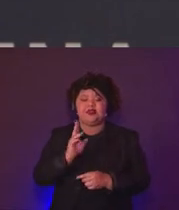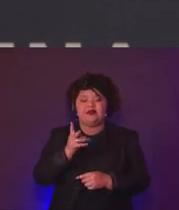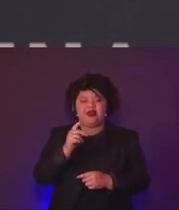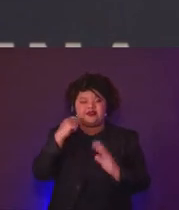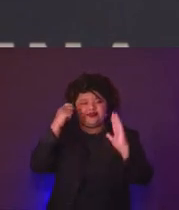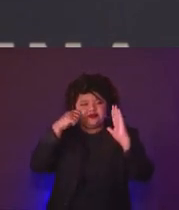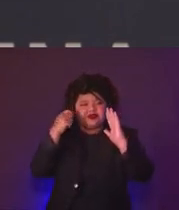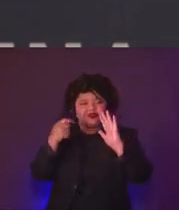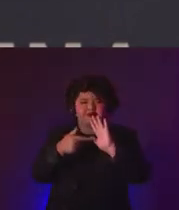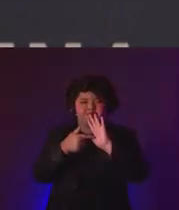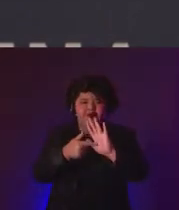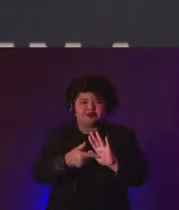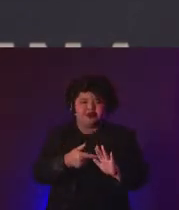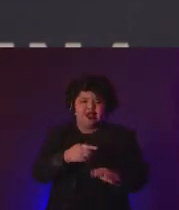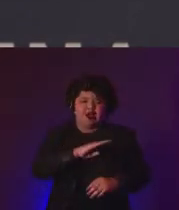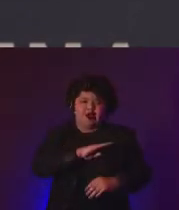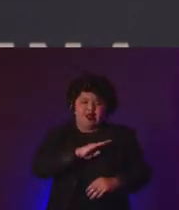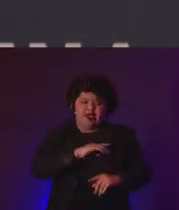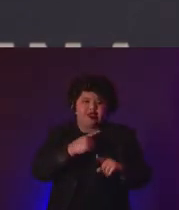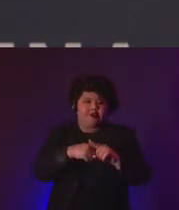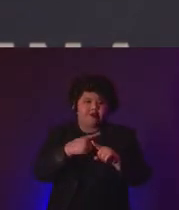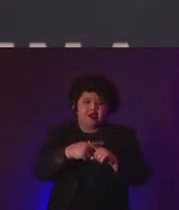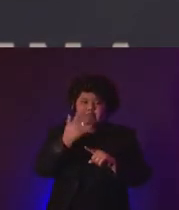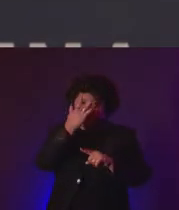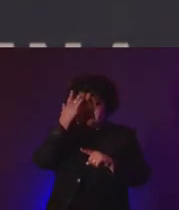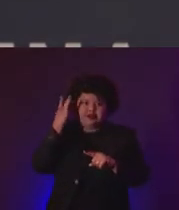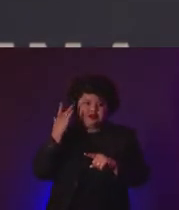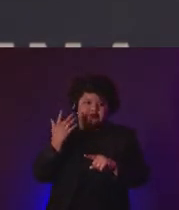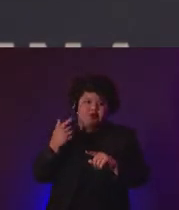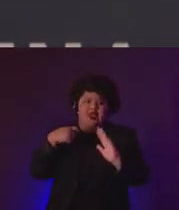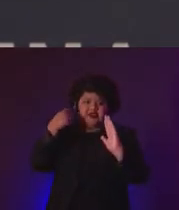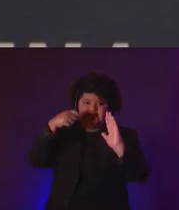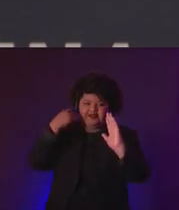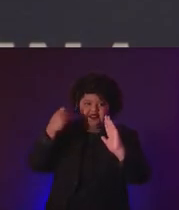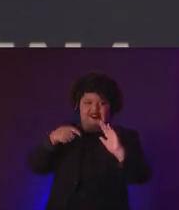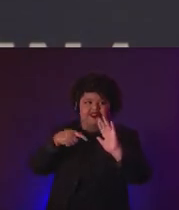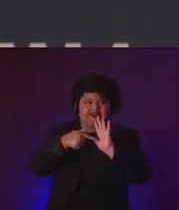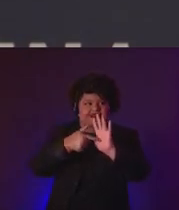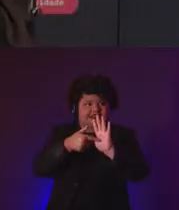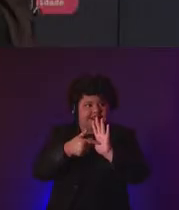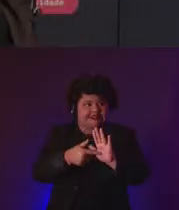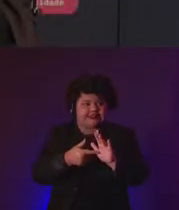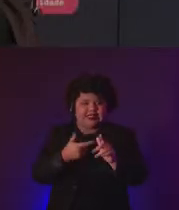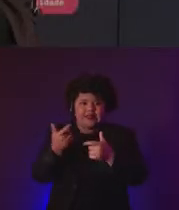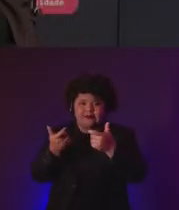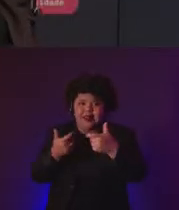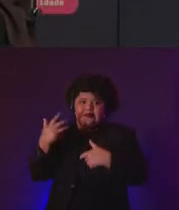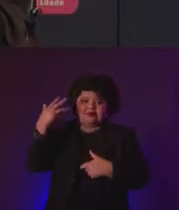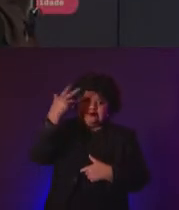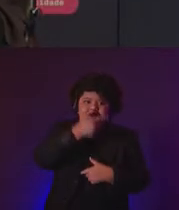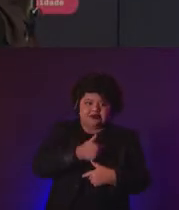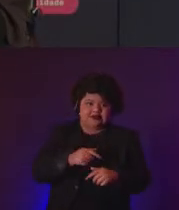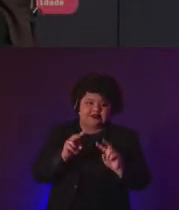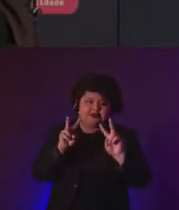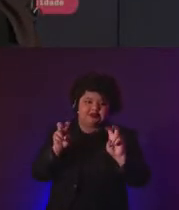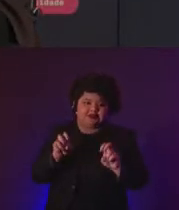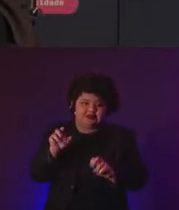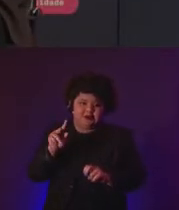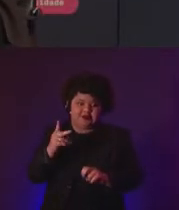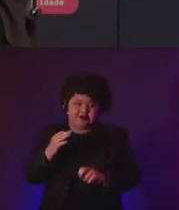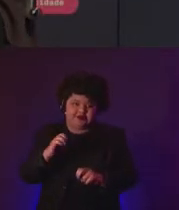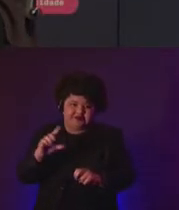because they sent so many good videos saying nice words about Phil. Let's go for the colleagues'